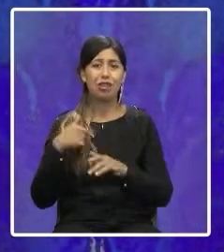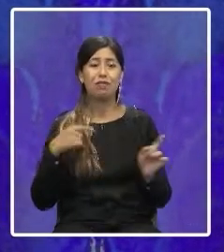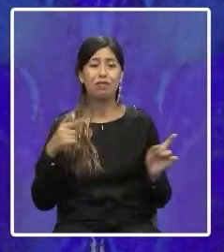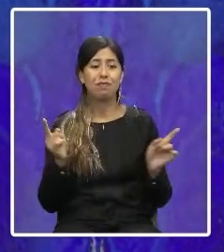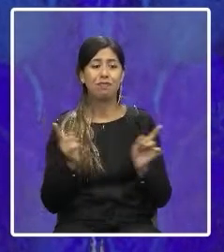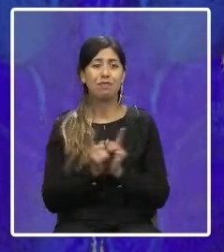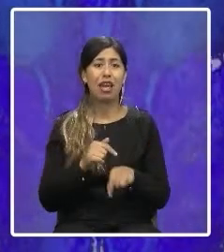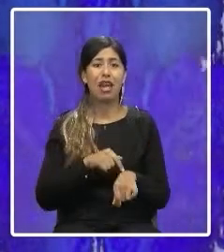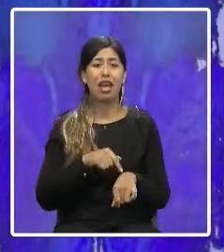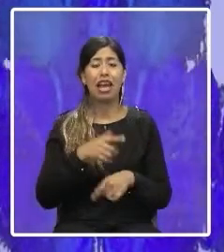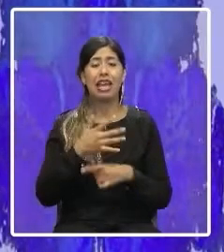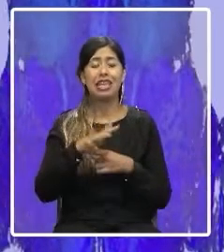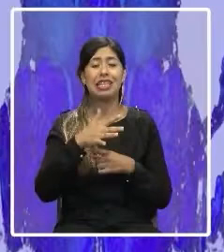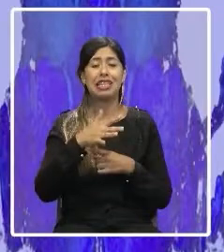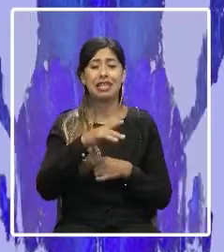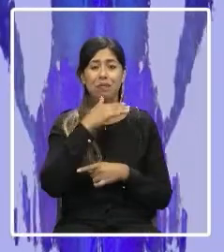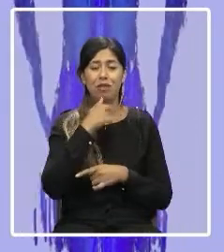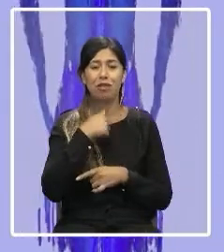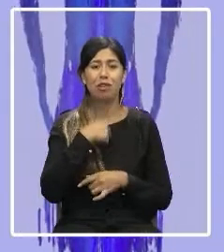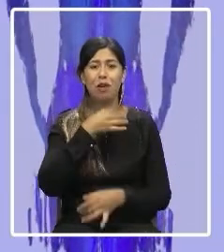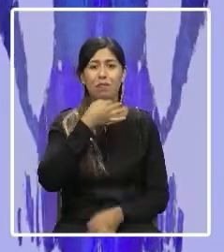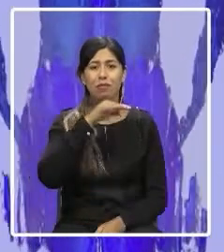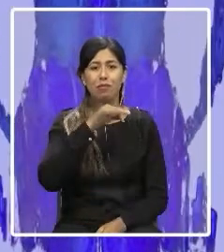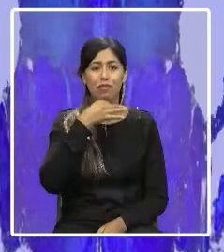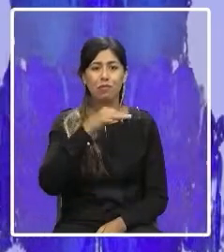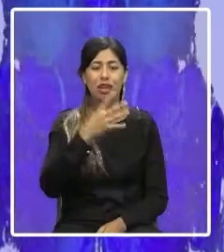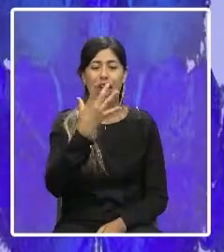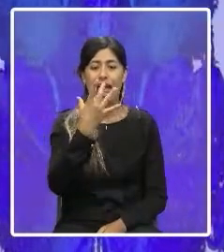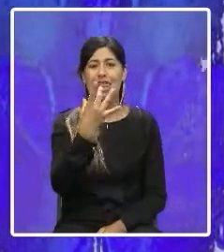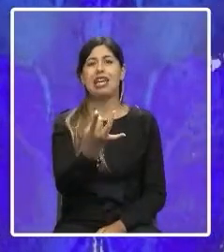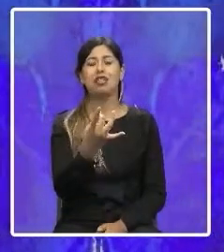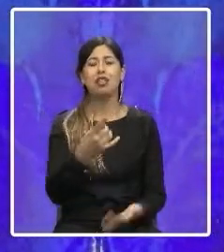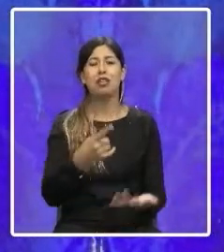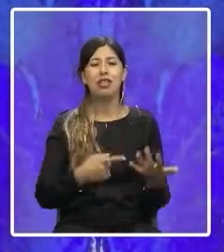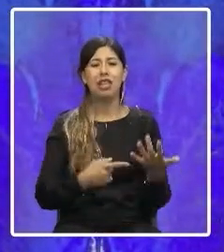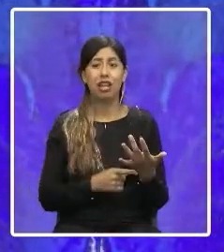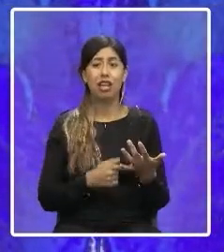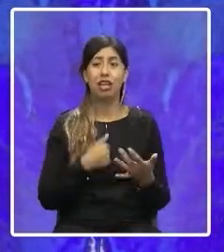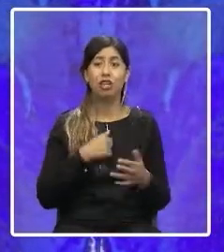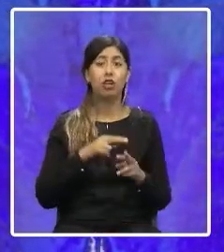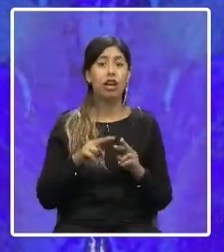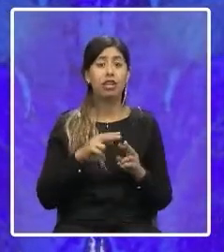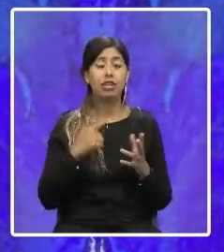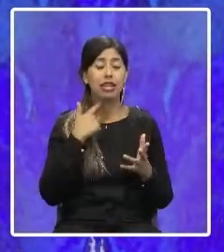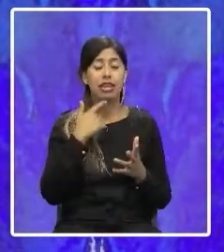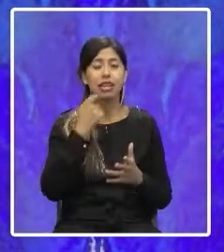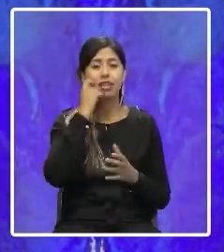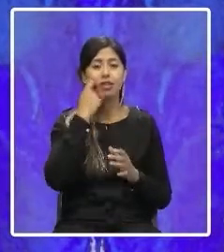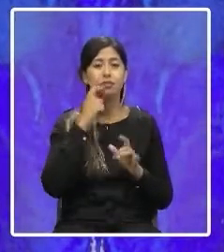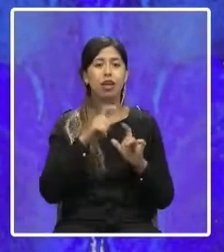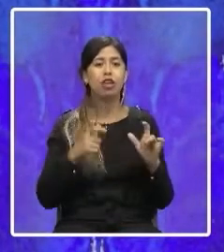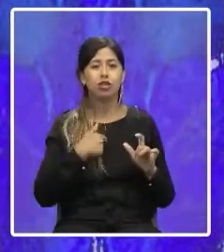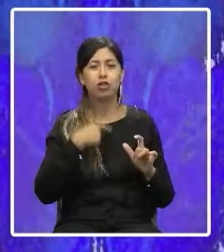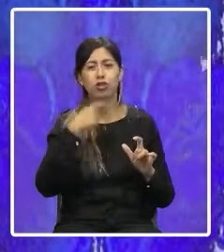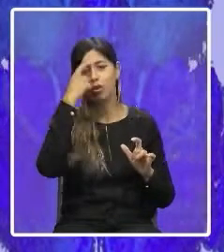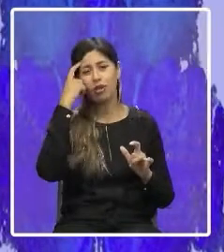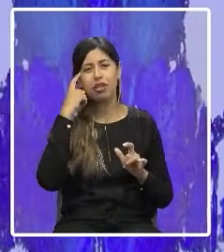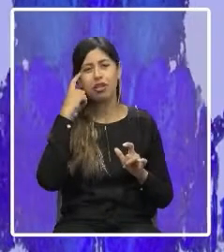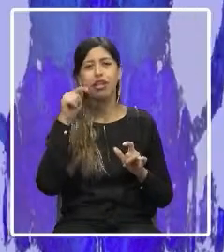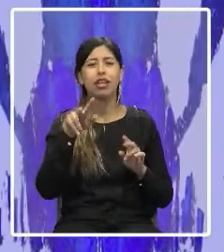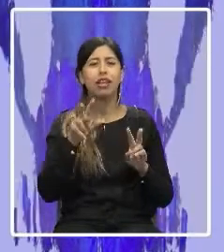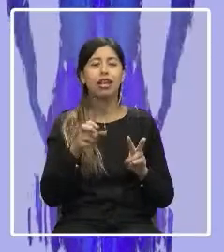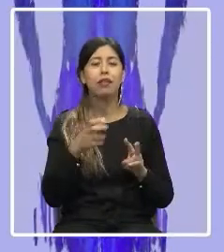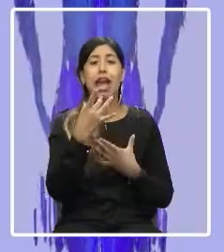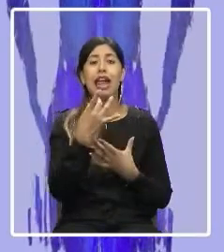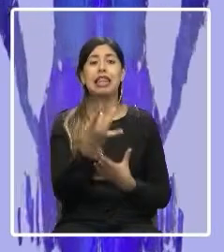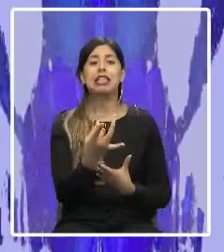addictions. What I'm going to briefly do is define what I think is addiction, because what you think is addiction may be different to how I define it. I'm going to look at